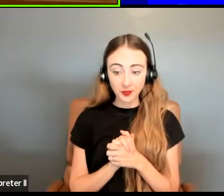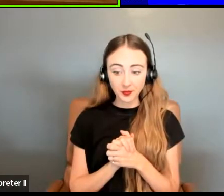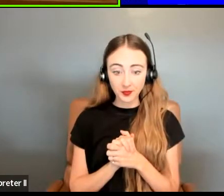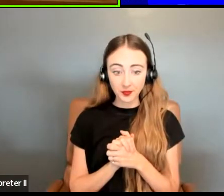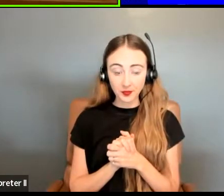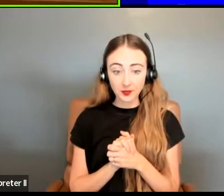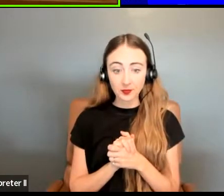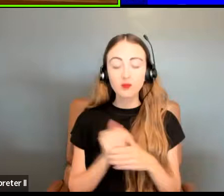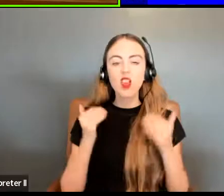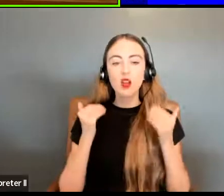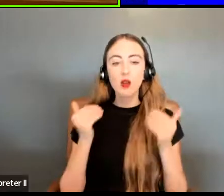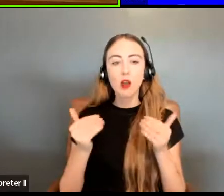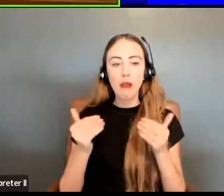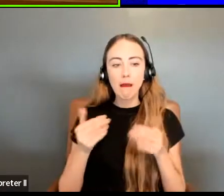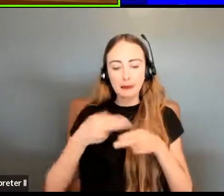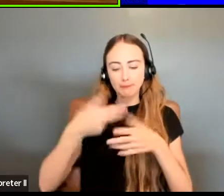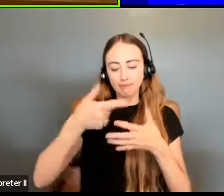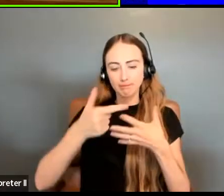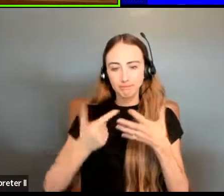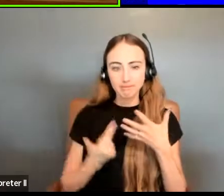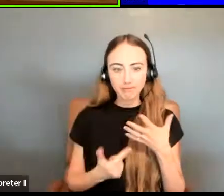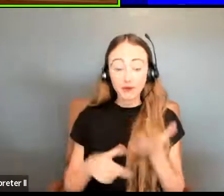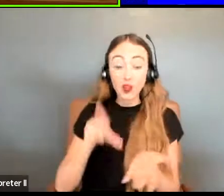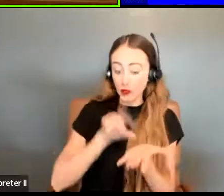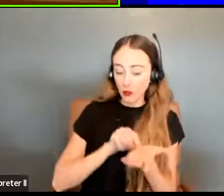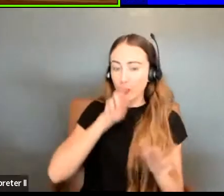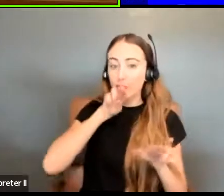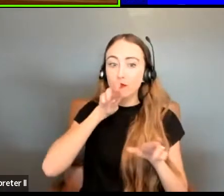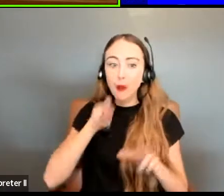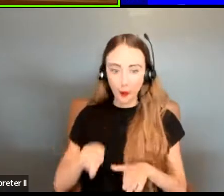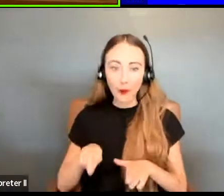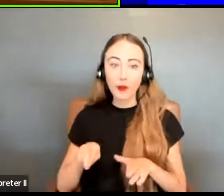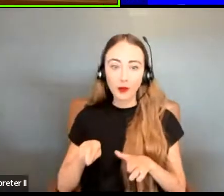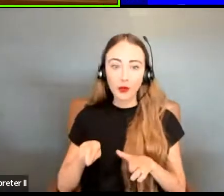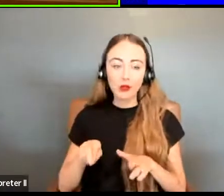Mr. Cash will call the roll. The vote is on both the print and report